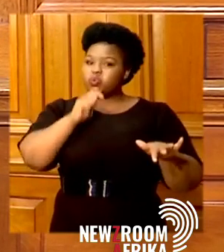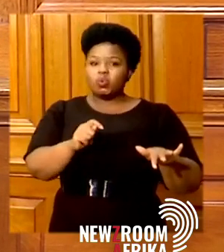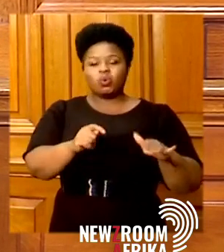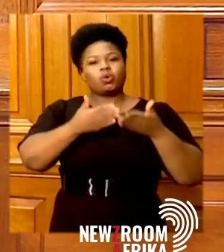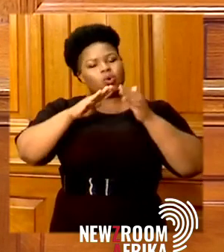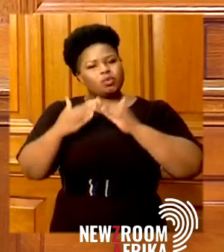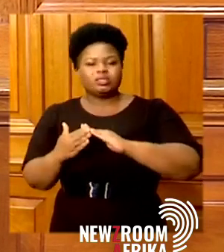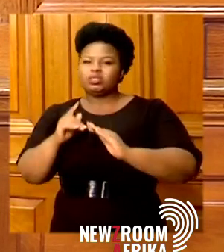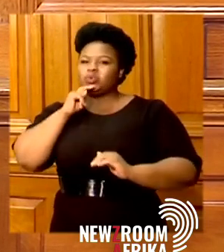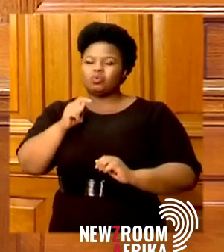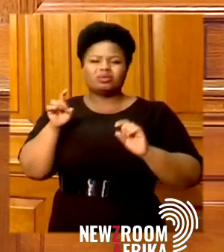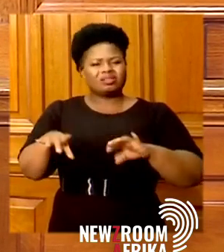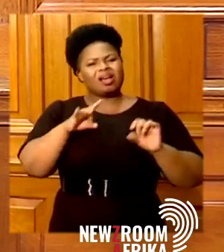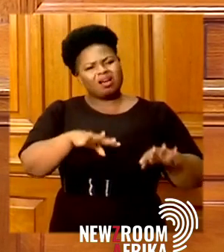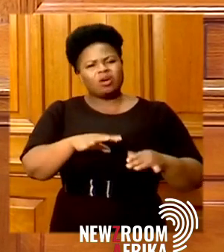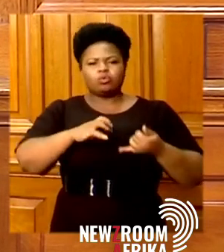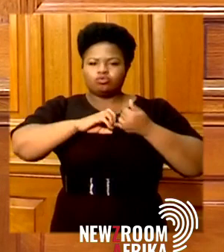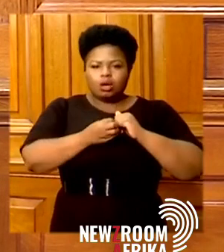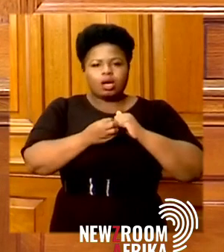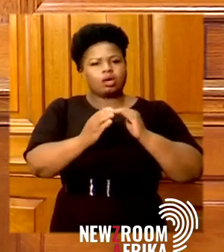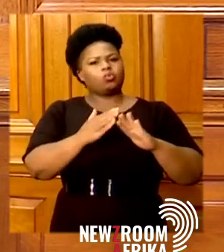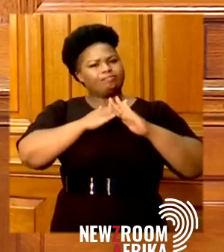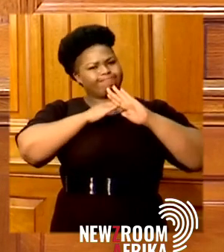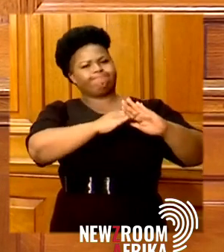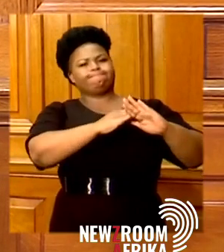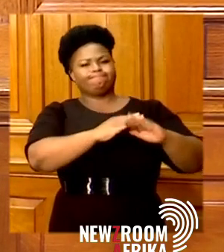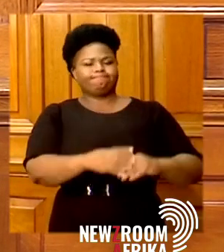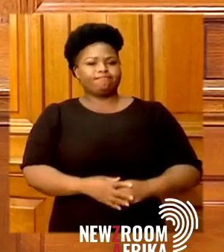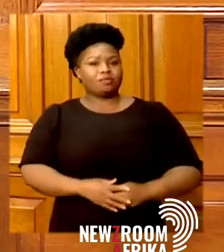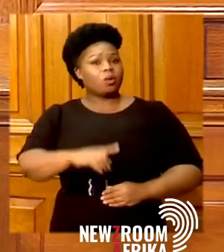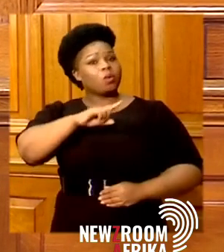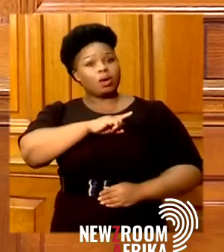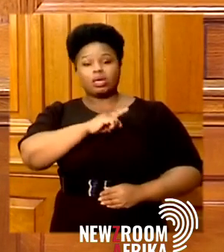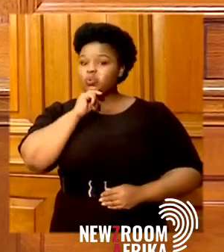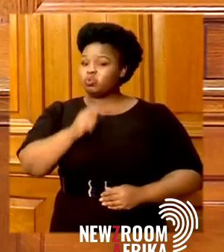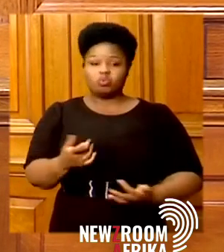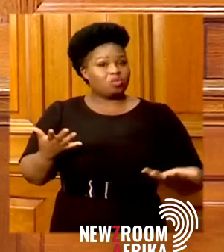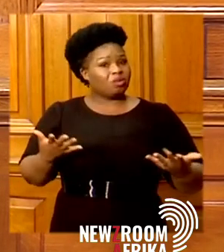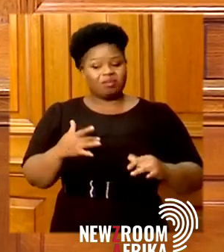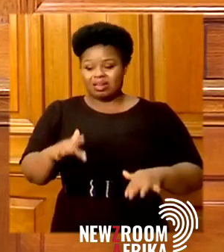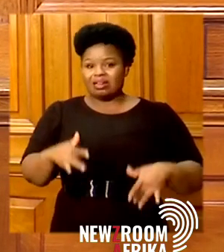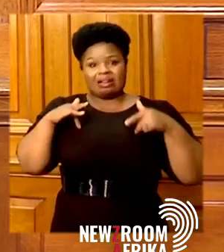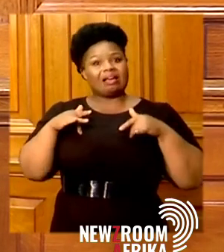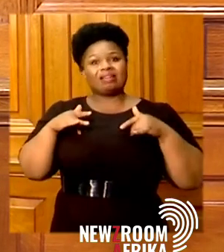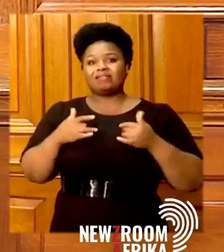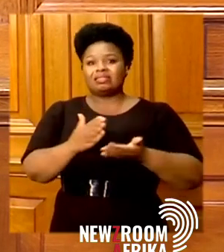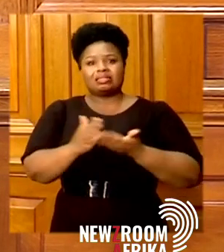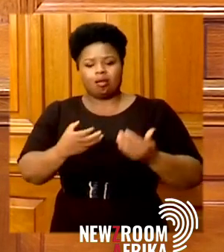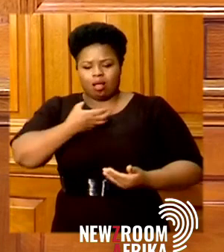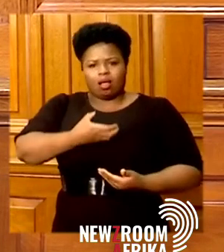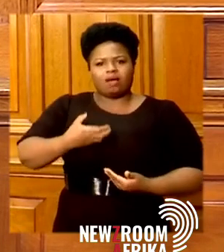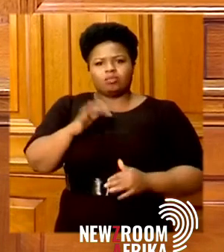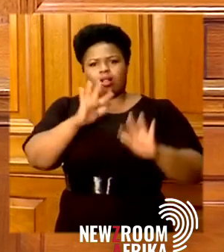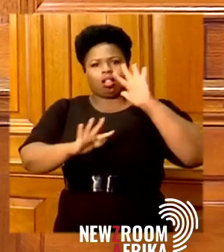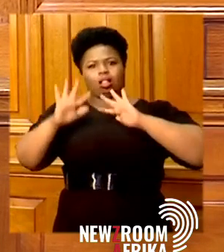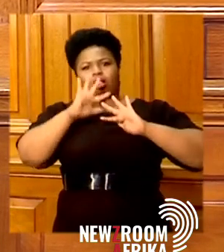communities. We also know that they caused a great deal of inconvenience to our people. And